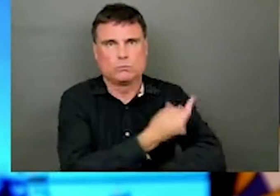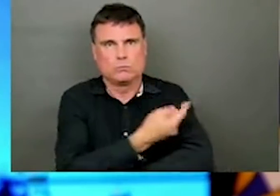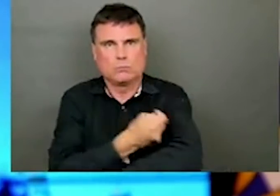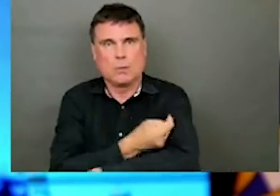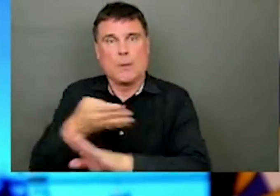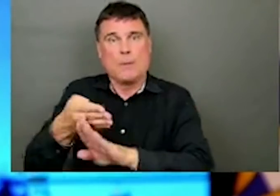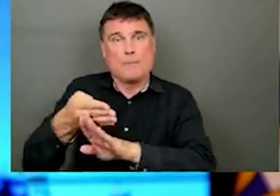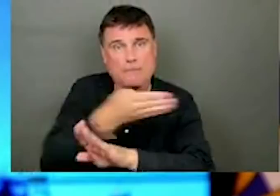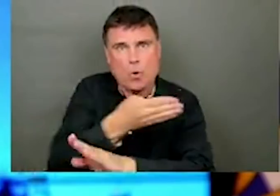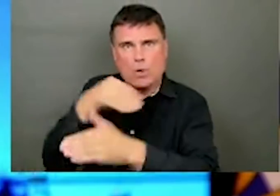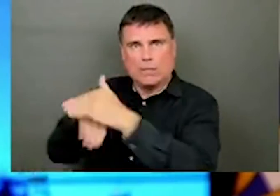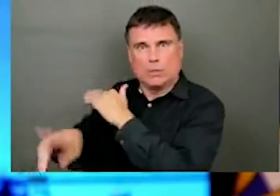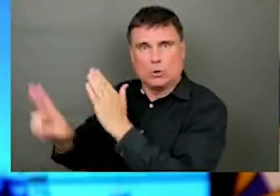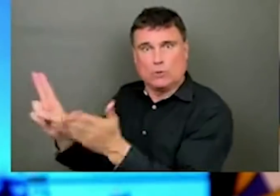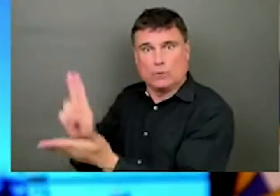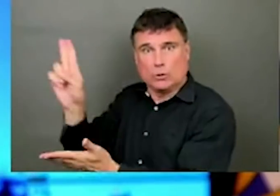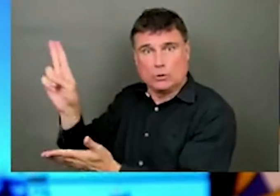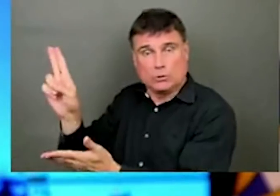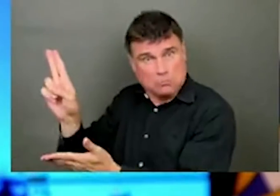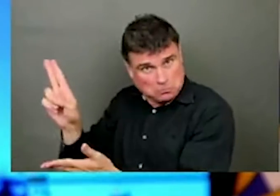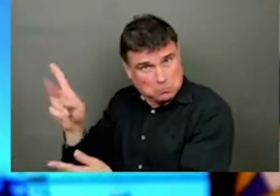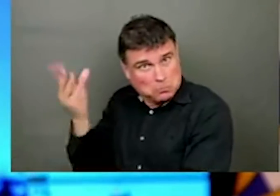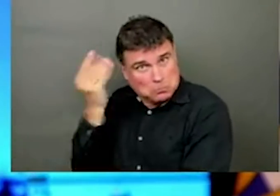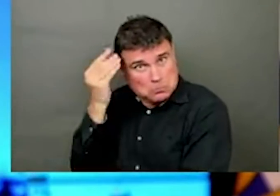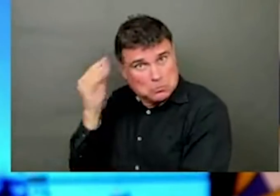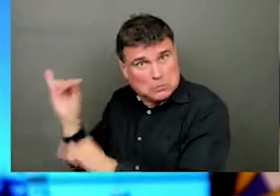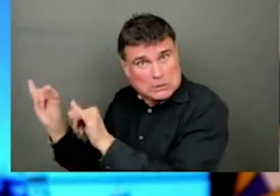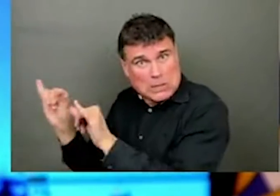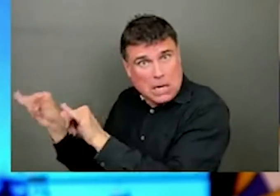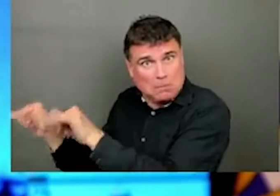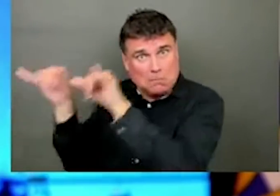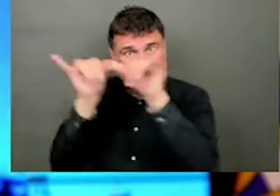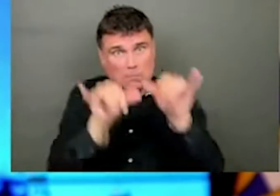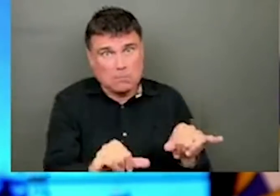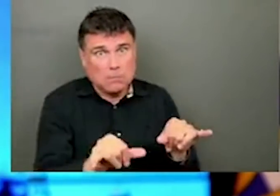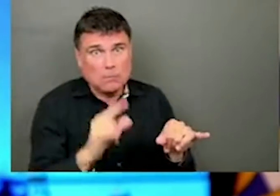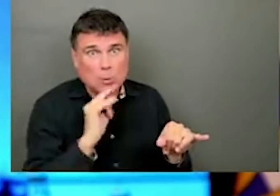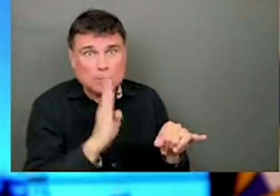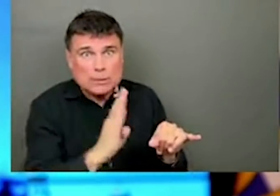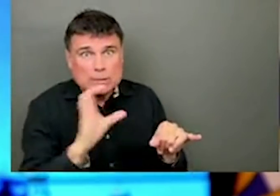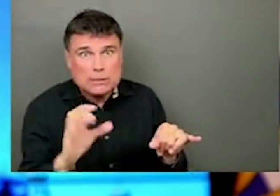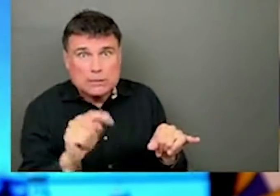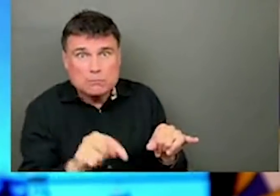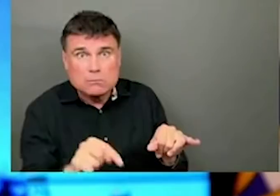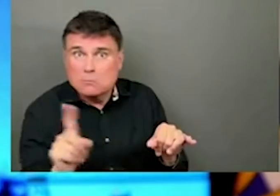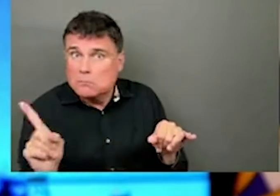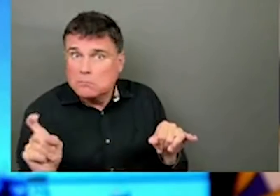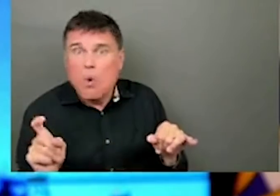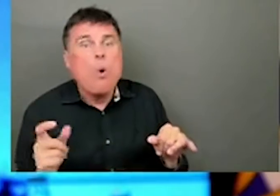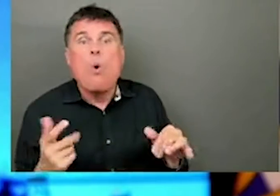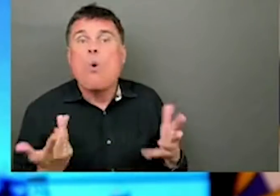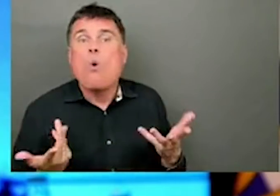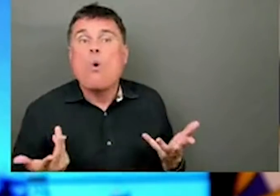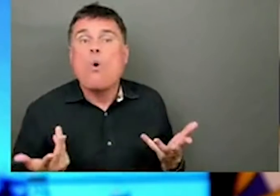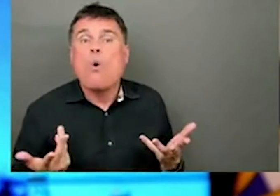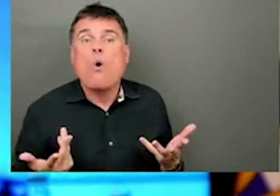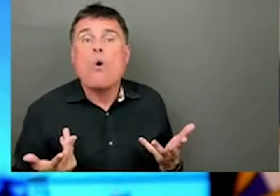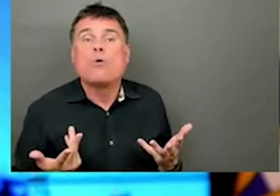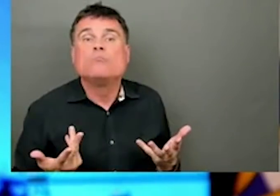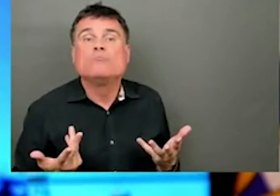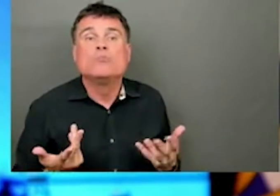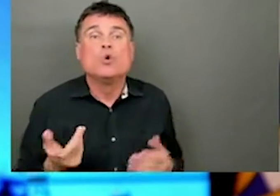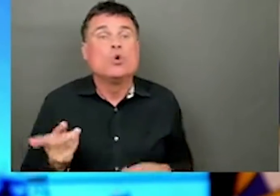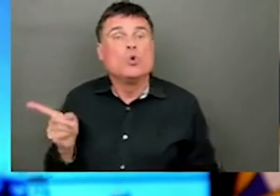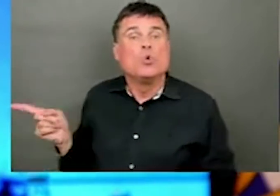steps in that regard if they see fit? Or do you think that they should be staying within the provincial guidance that you said last week that you're working